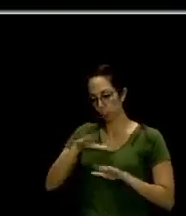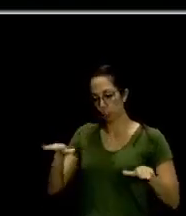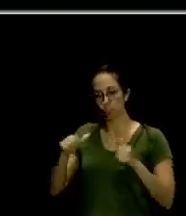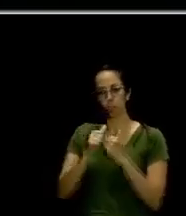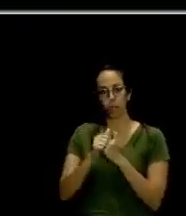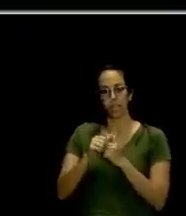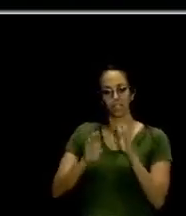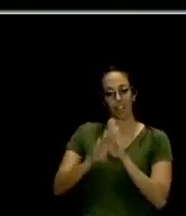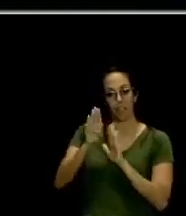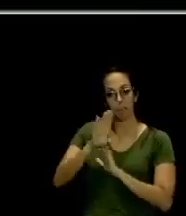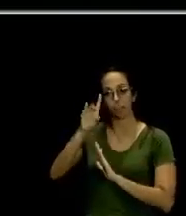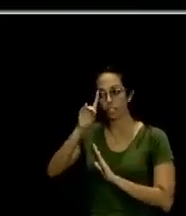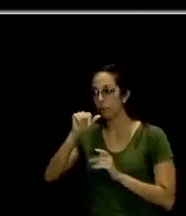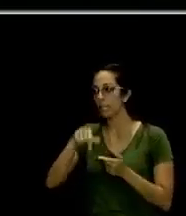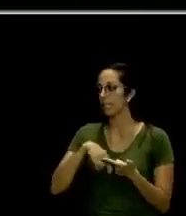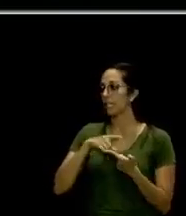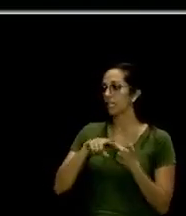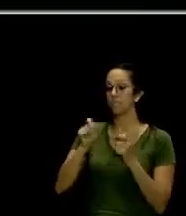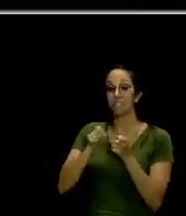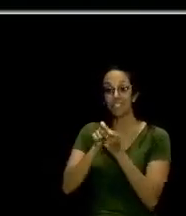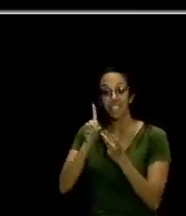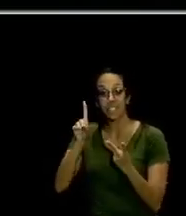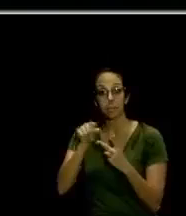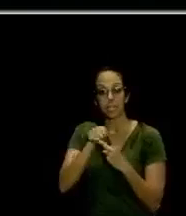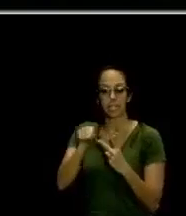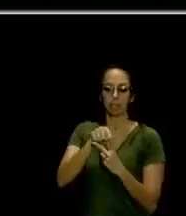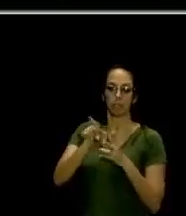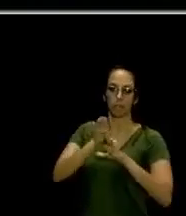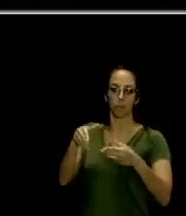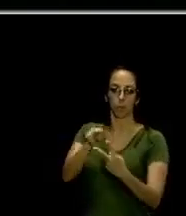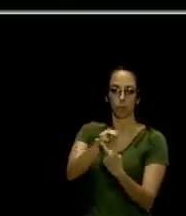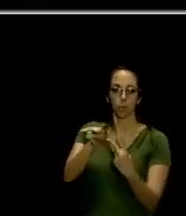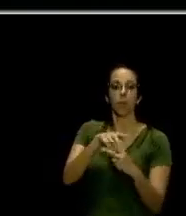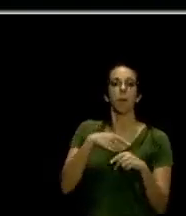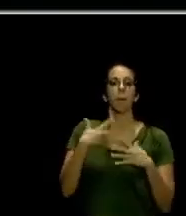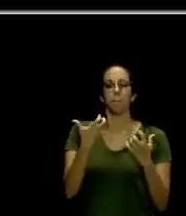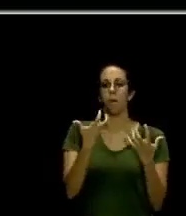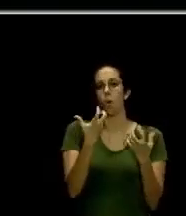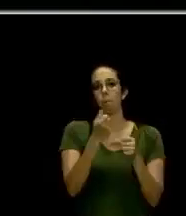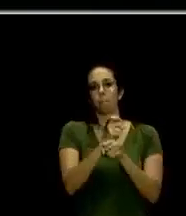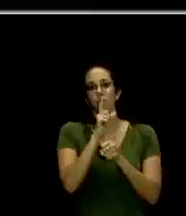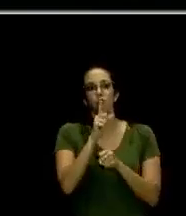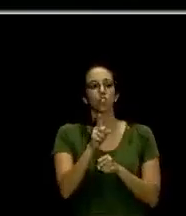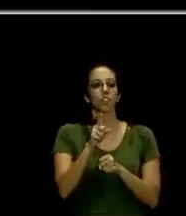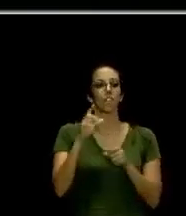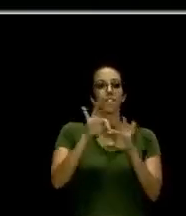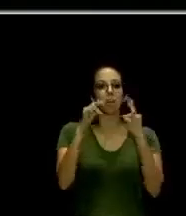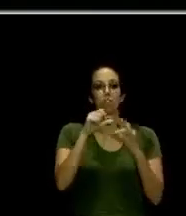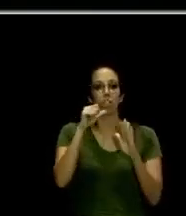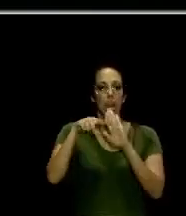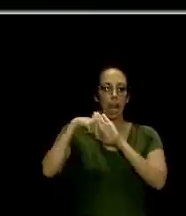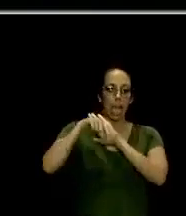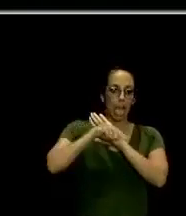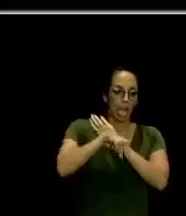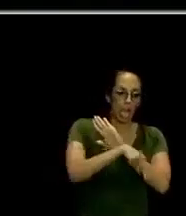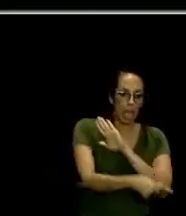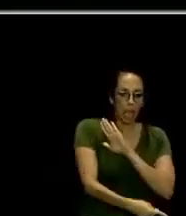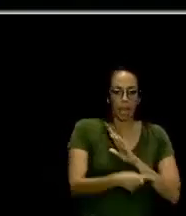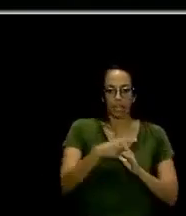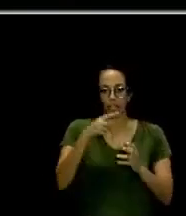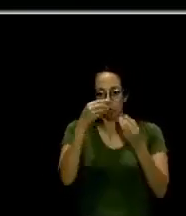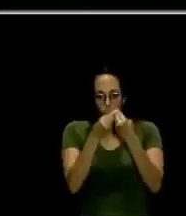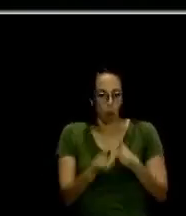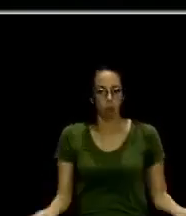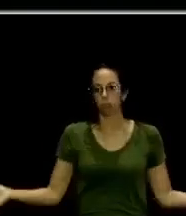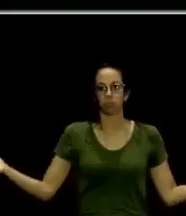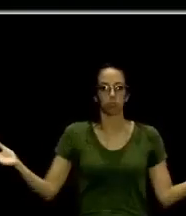developmental disabilities, we really want to make sure that families are not spiraling into deeper end crisis and that the